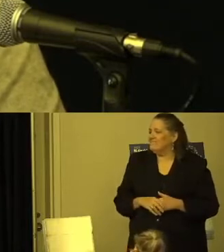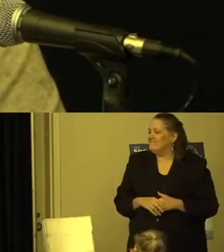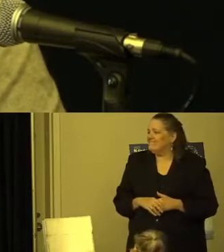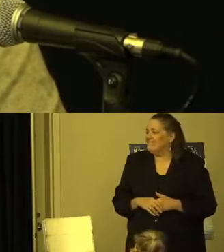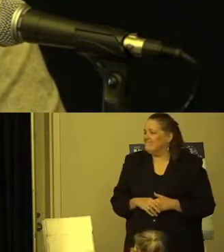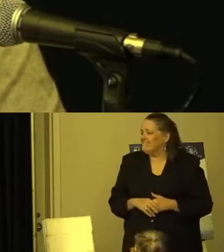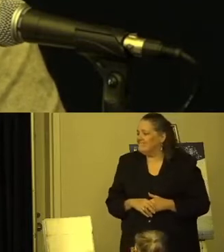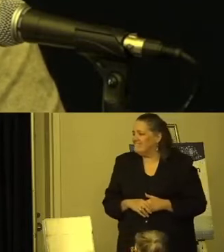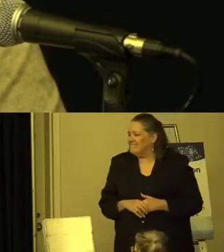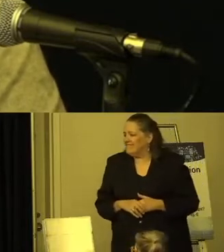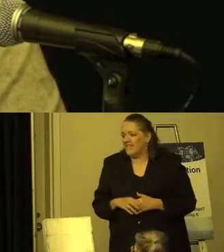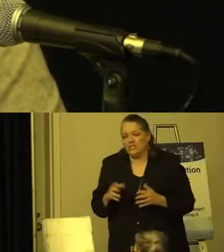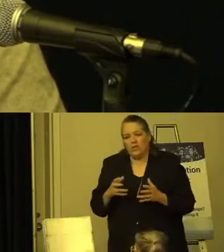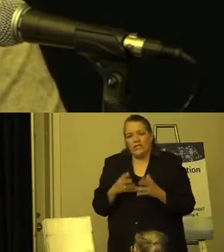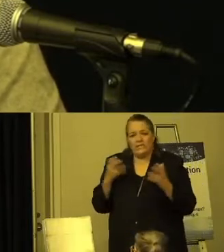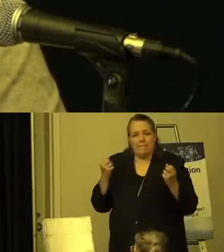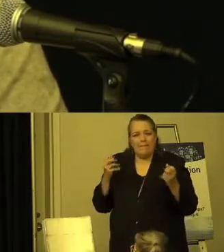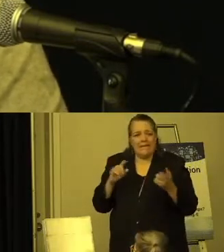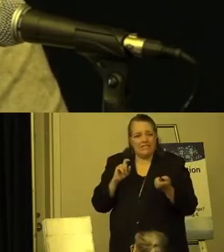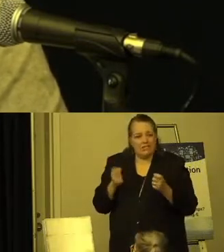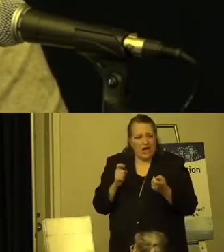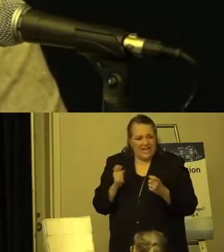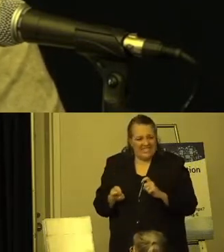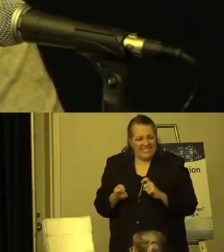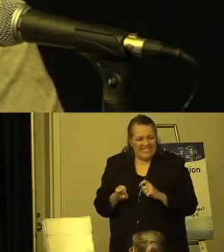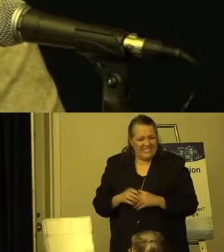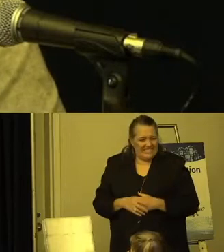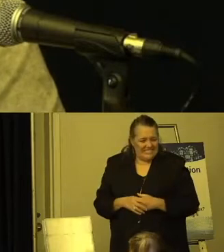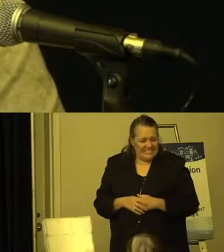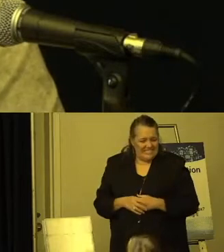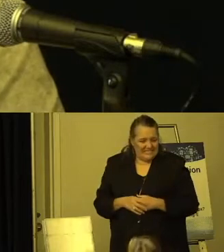organization. And so there's a lot of changes, and at this time,